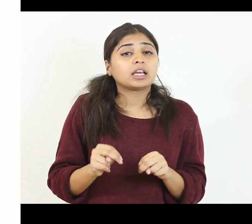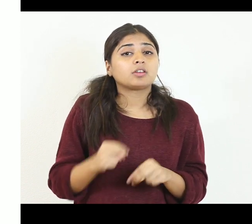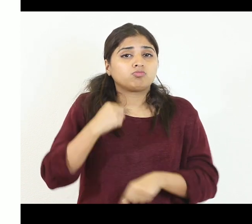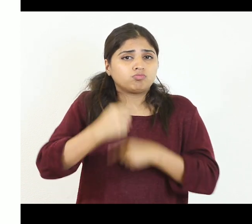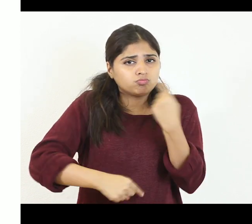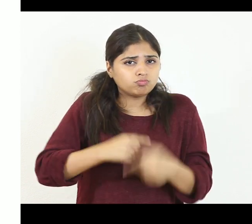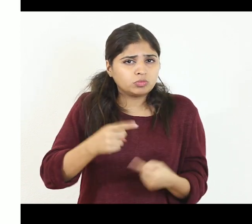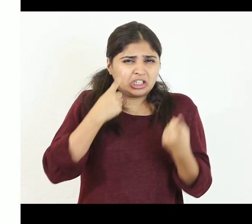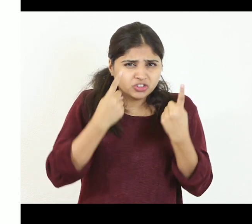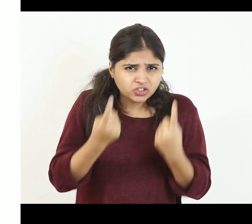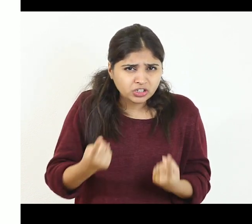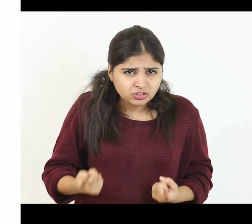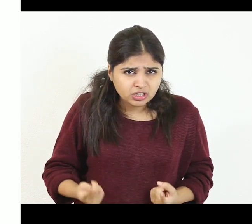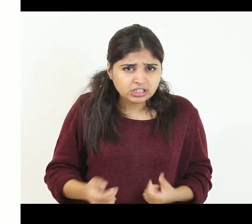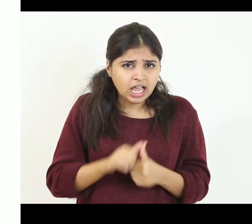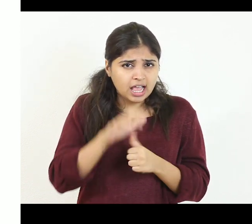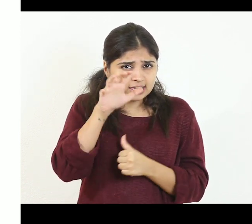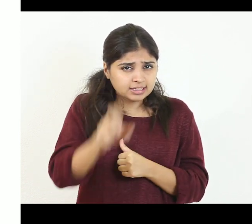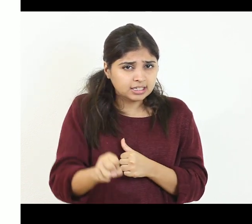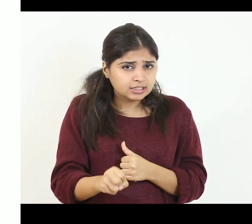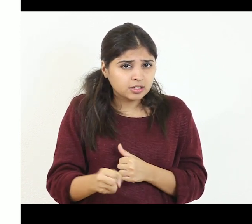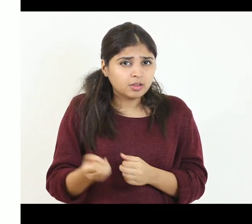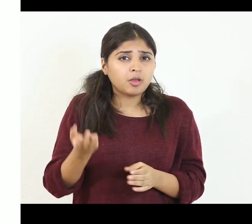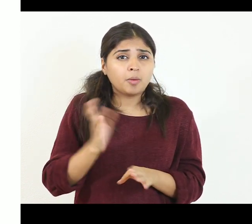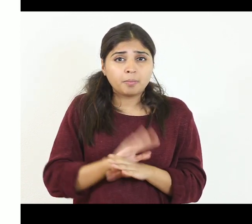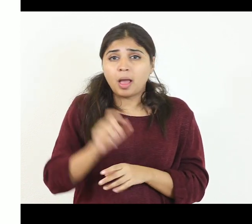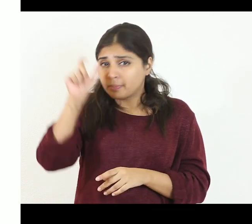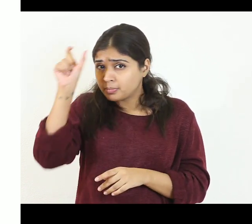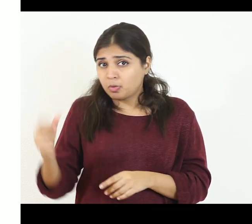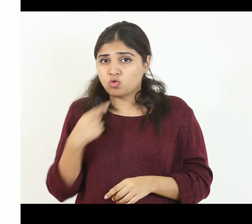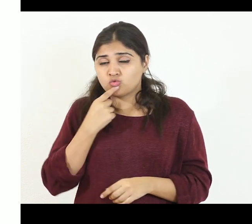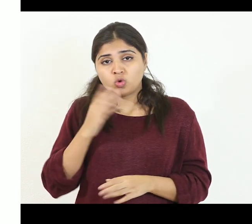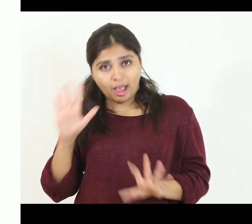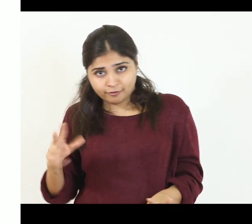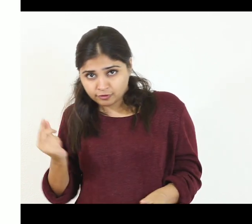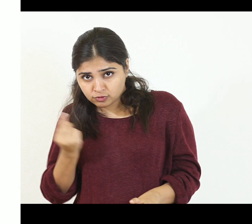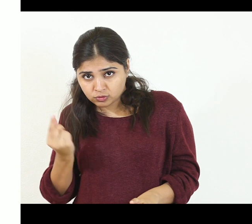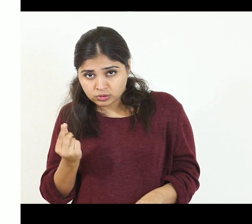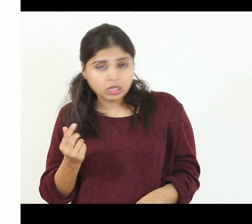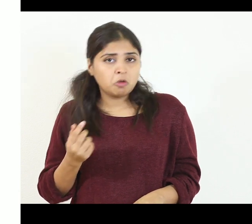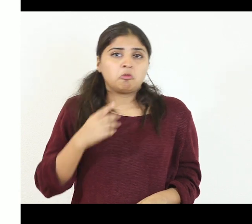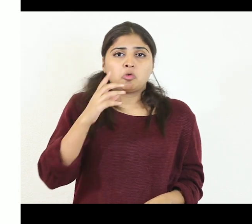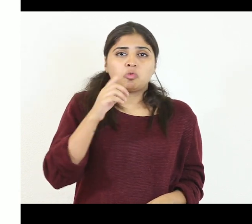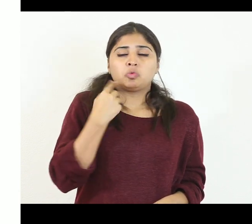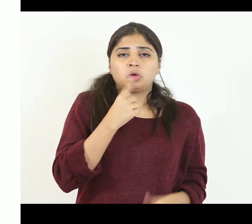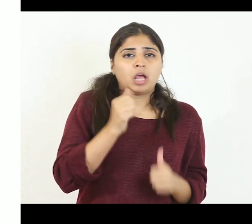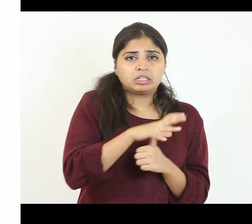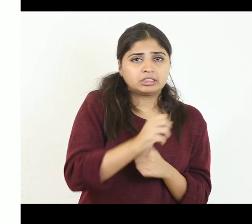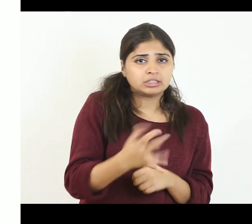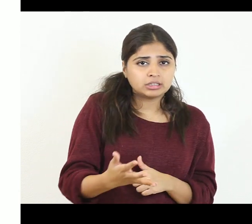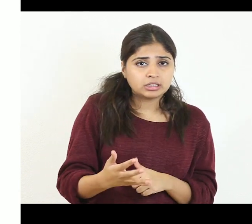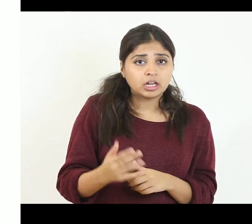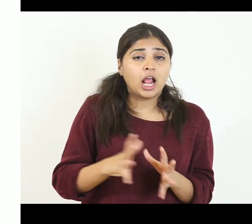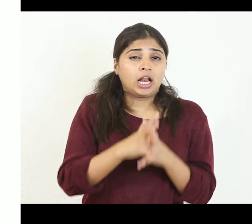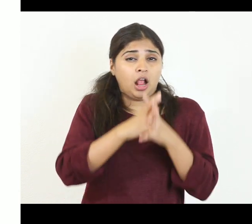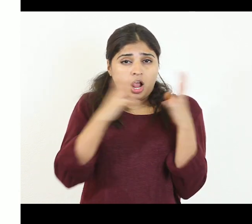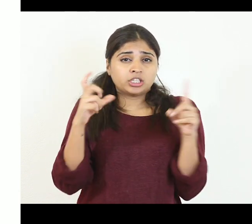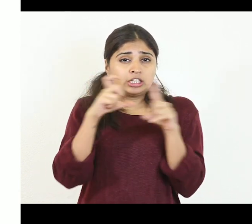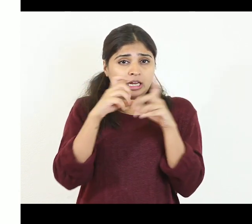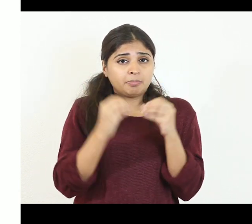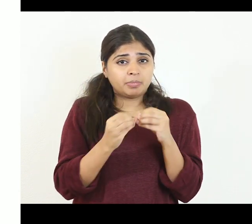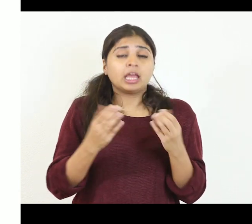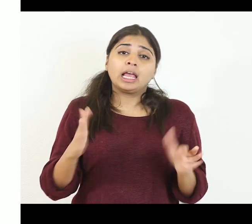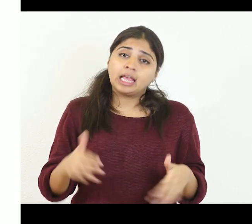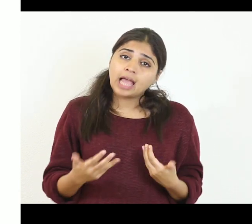database access by privileged and non-privileged users on a large number of databases can be